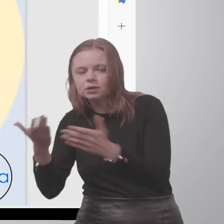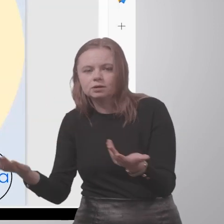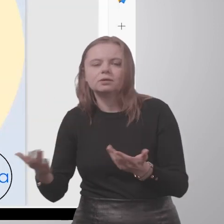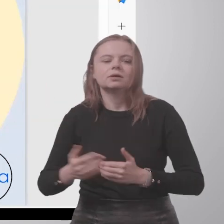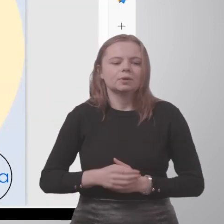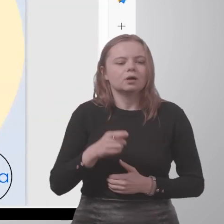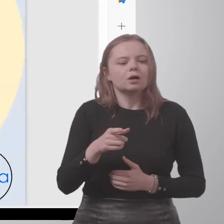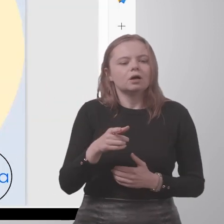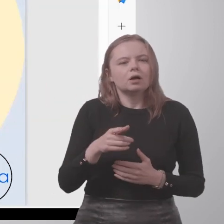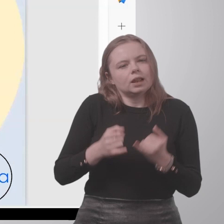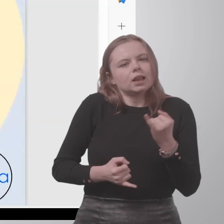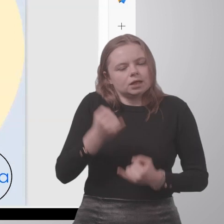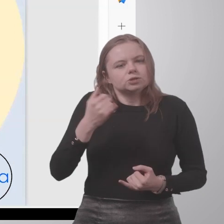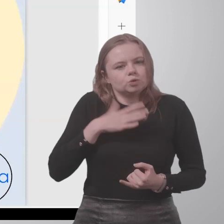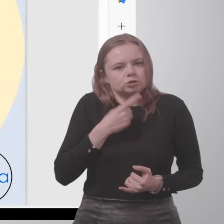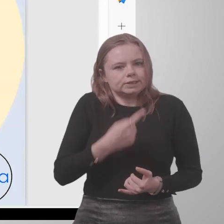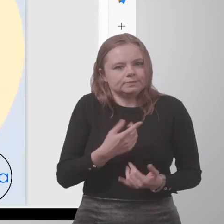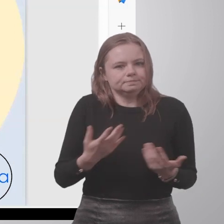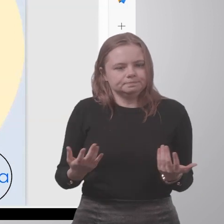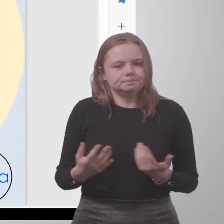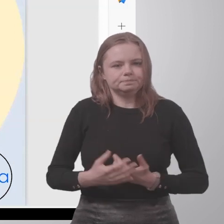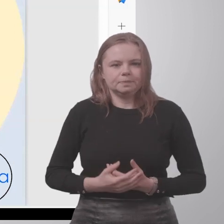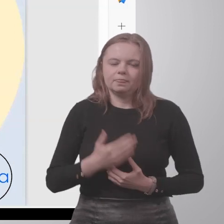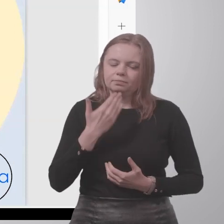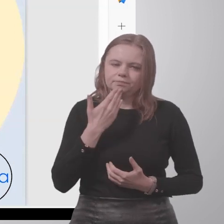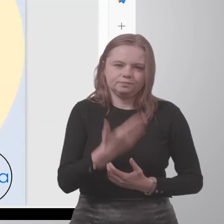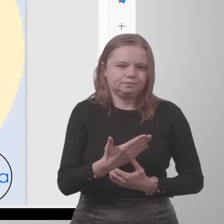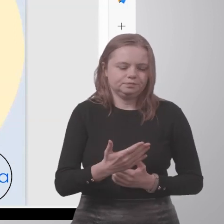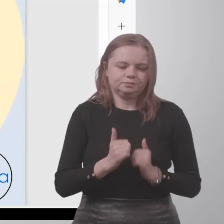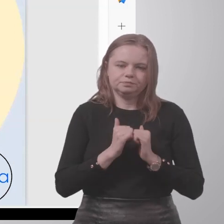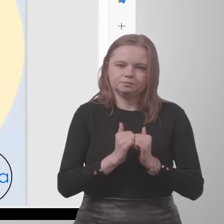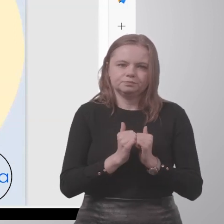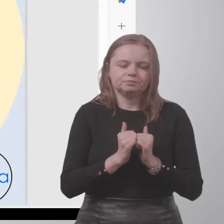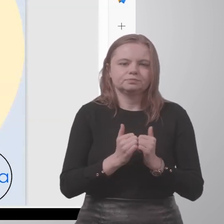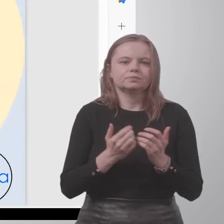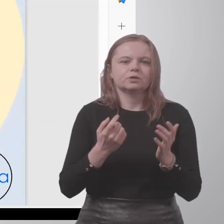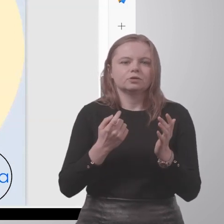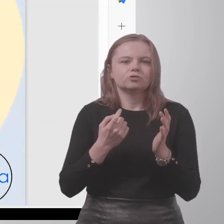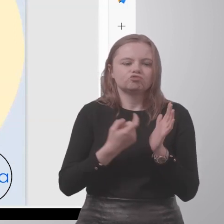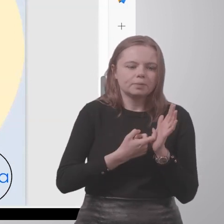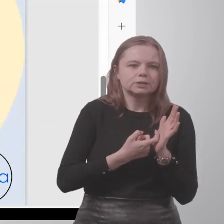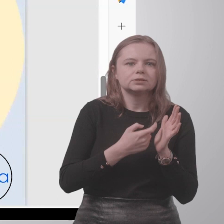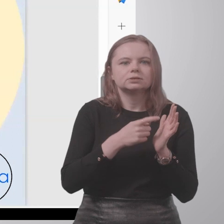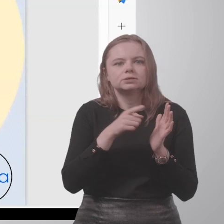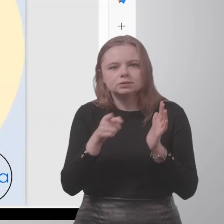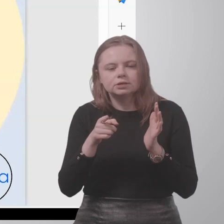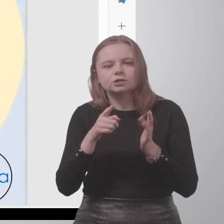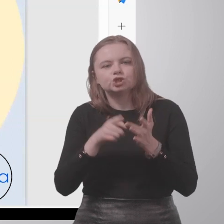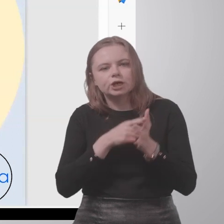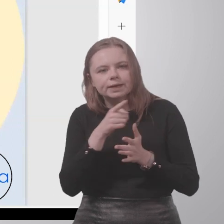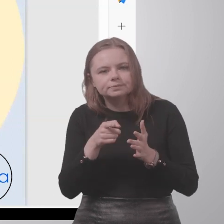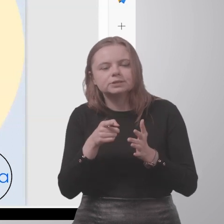the last instance, I would just like to say a huge thank you to Robert,